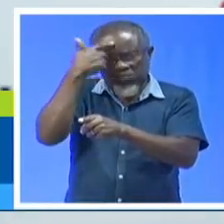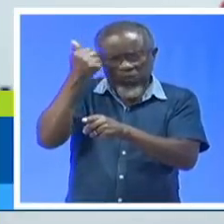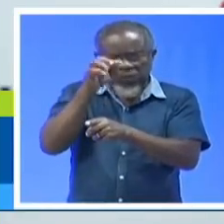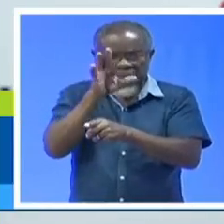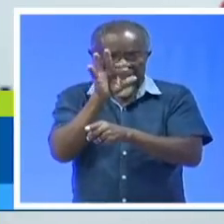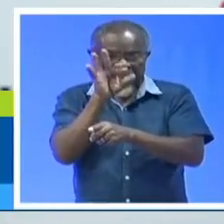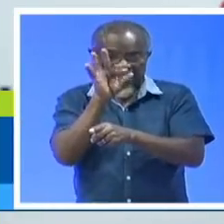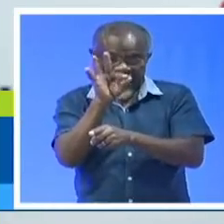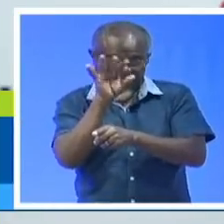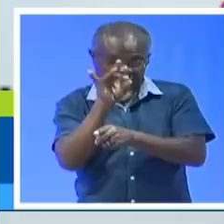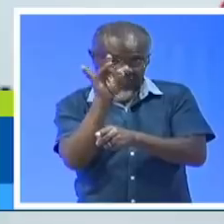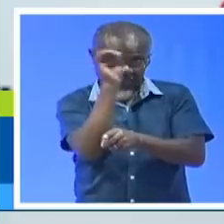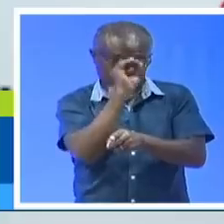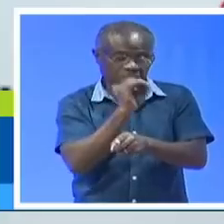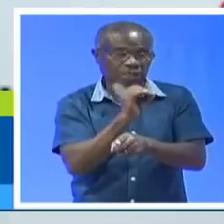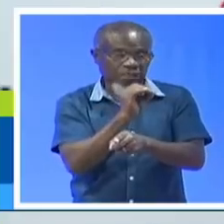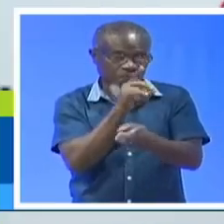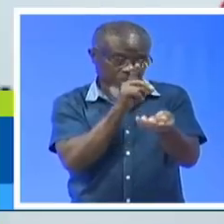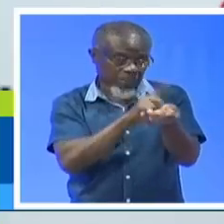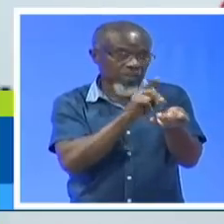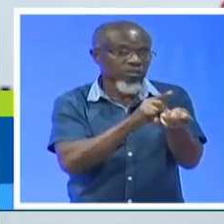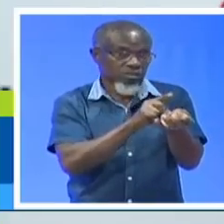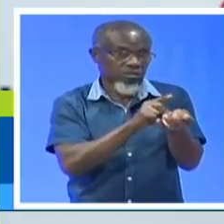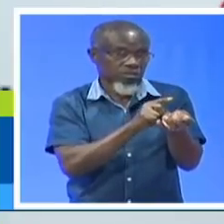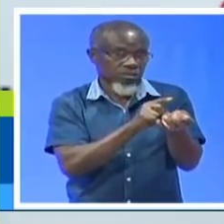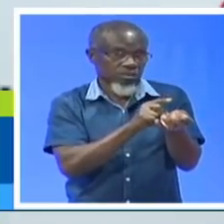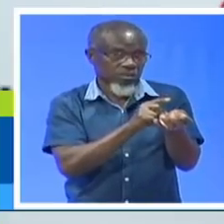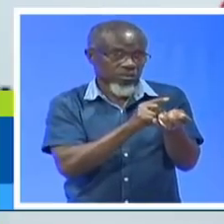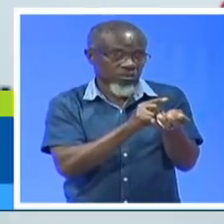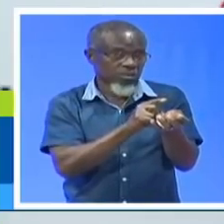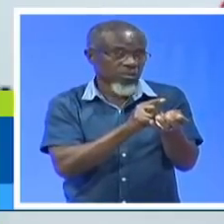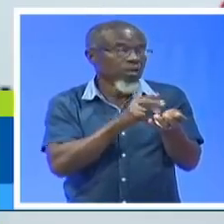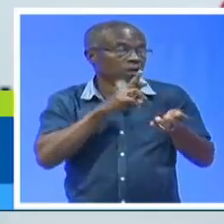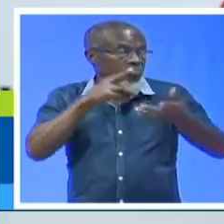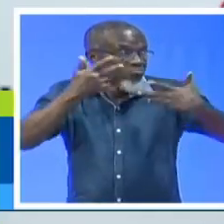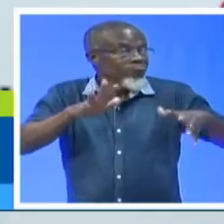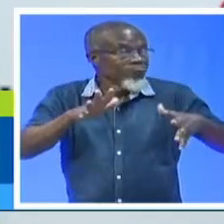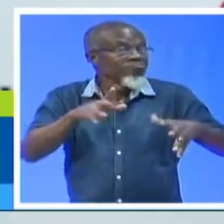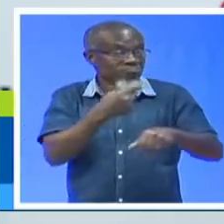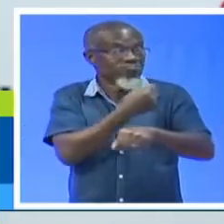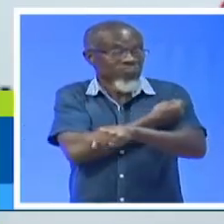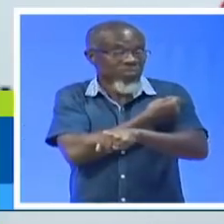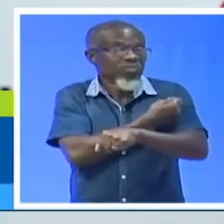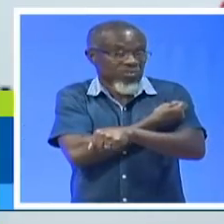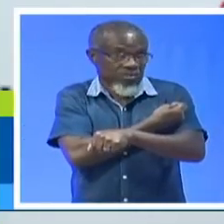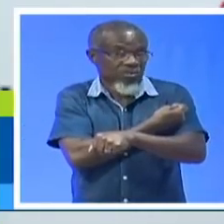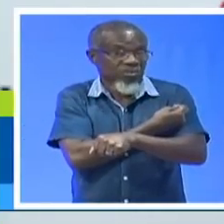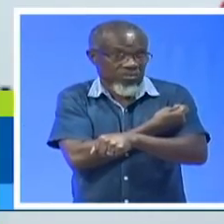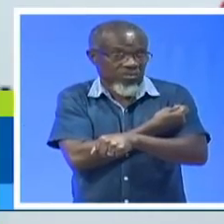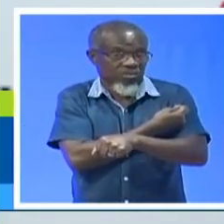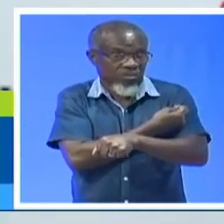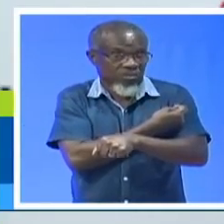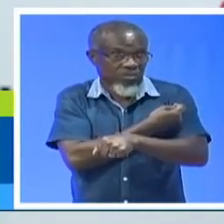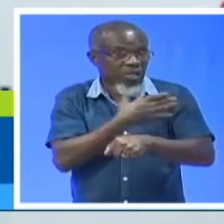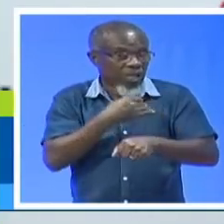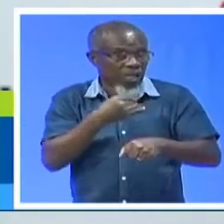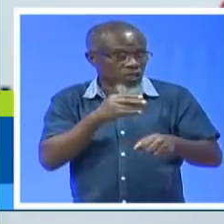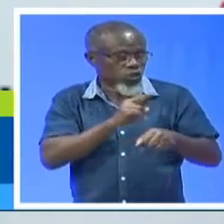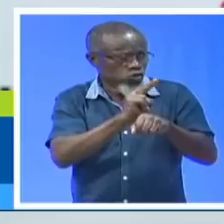our doctors, and the question asks about doctors, are vaccinated and have the highest level of